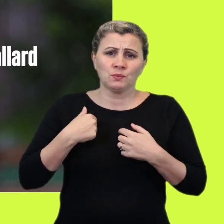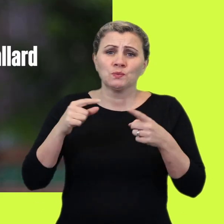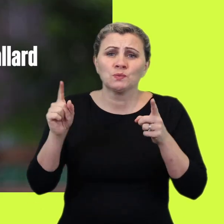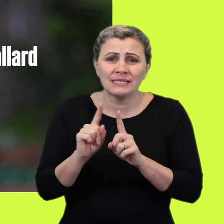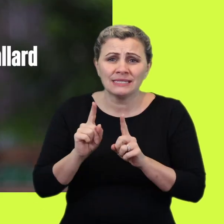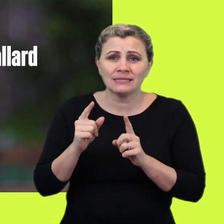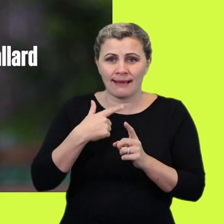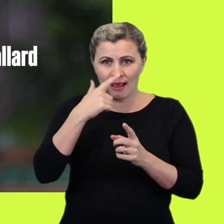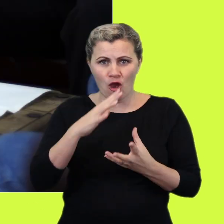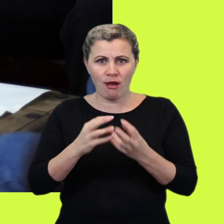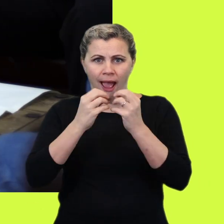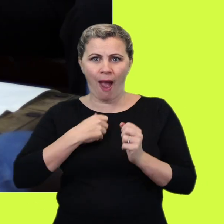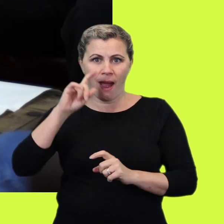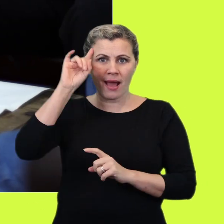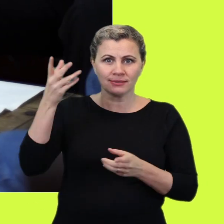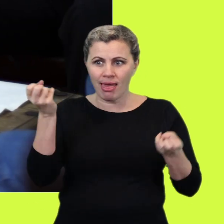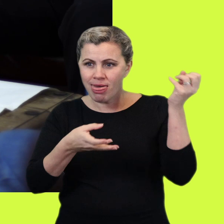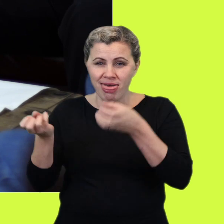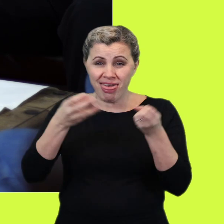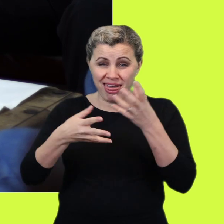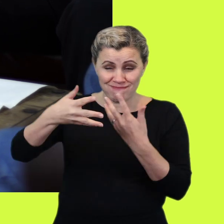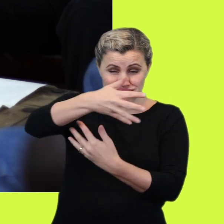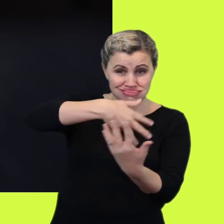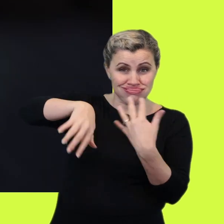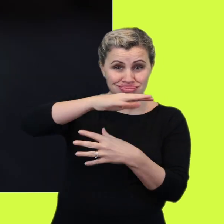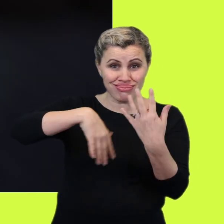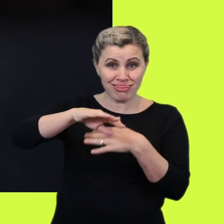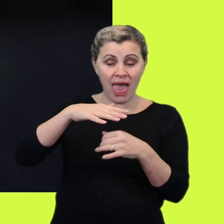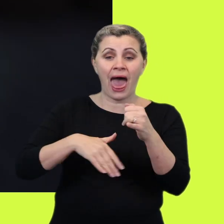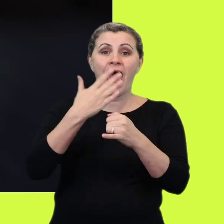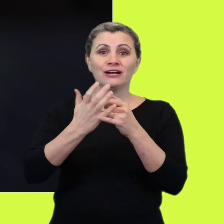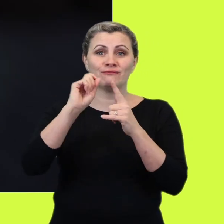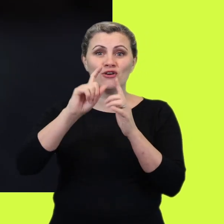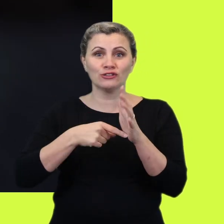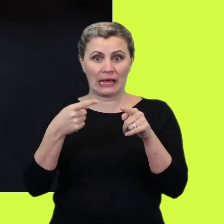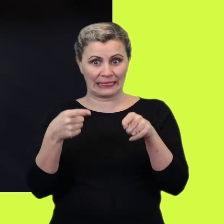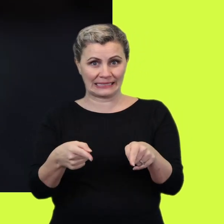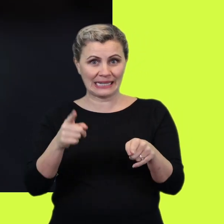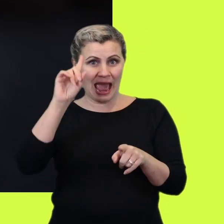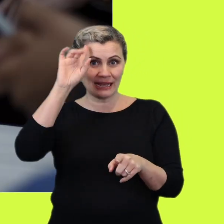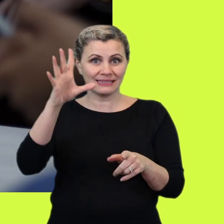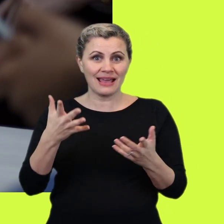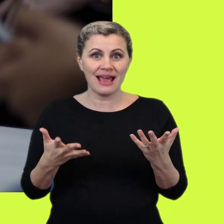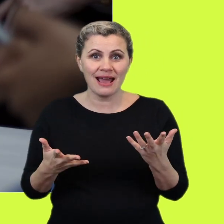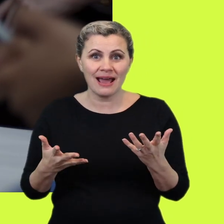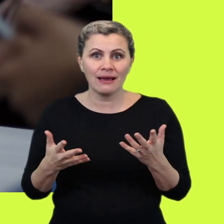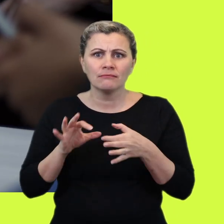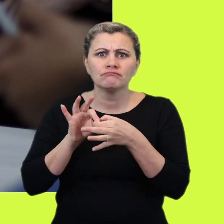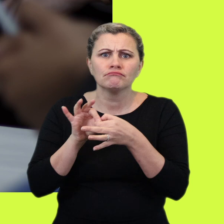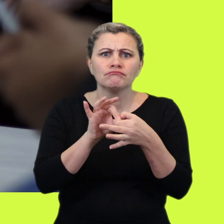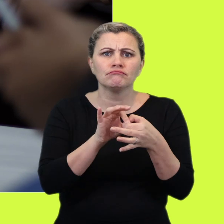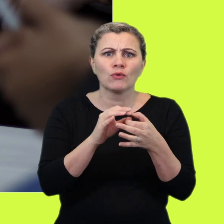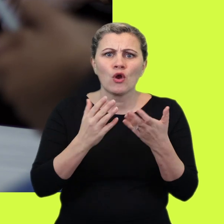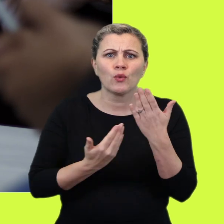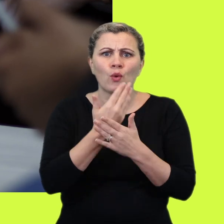can create all our ideas into a tangible thing at the end of the project. Dwi'n meddwl y prif peth dwi'n edrych ymlaen at, neu yn edrych ymlaen at